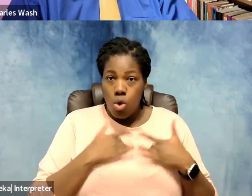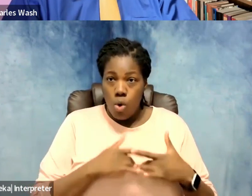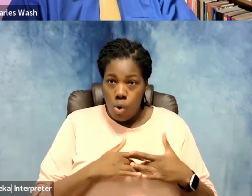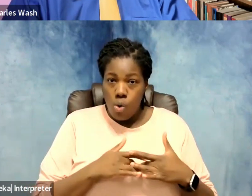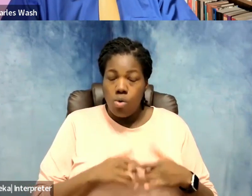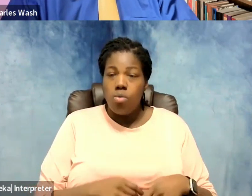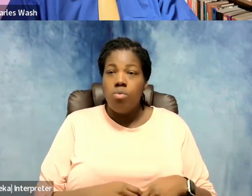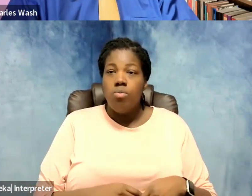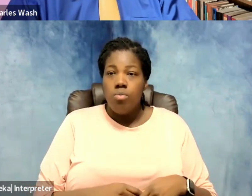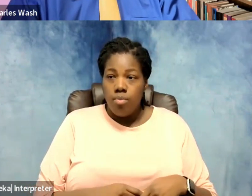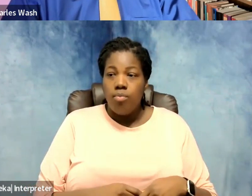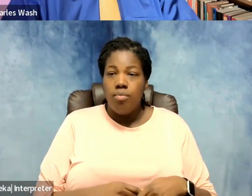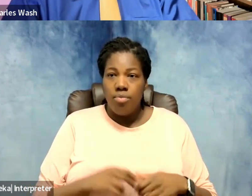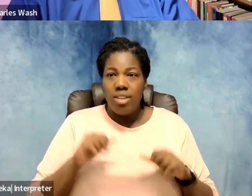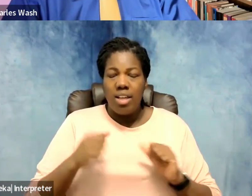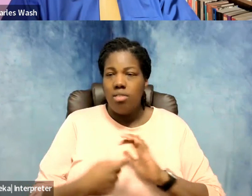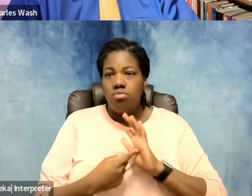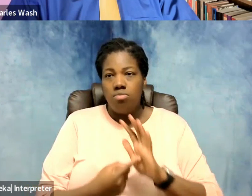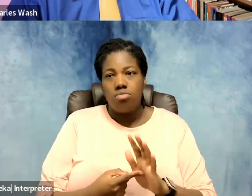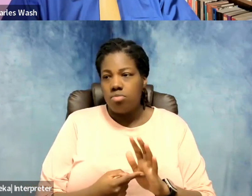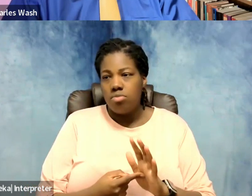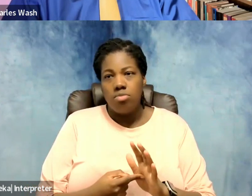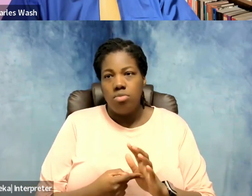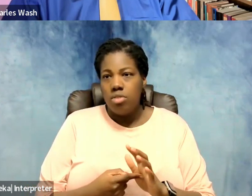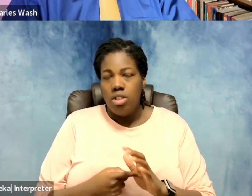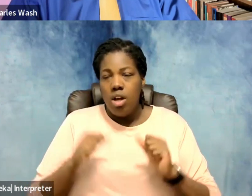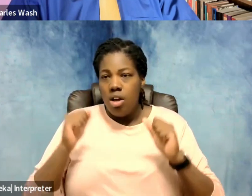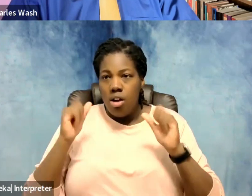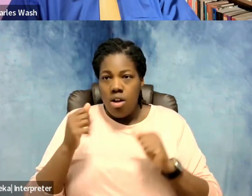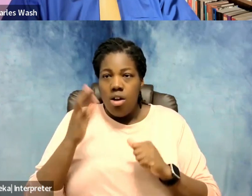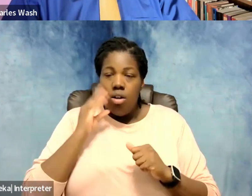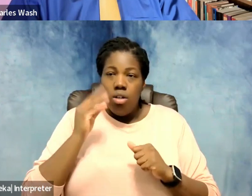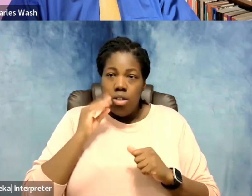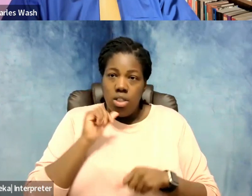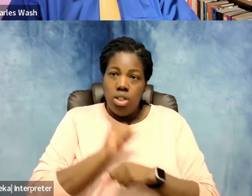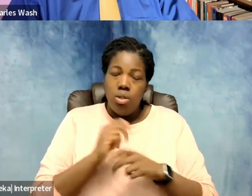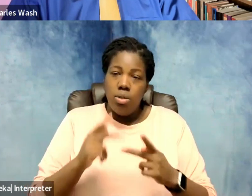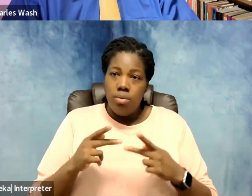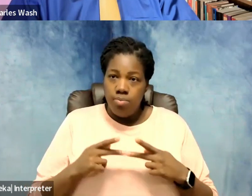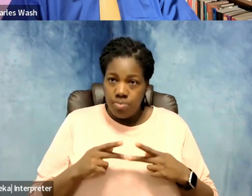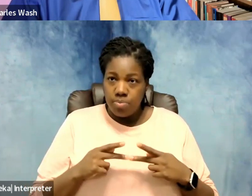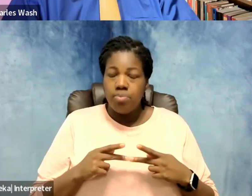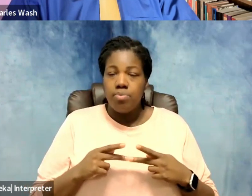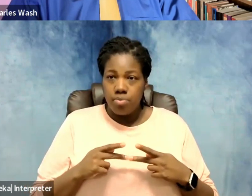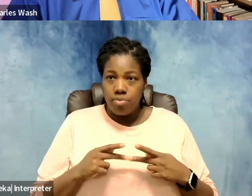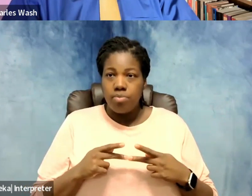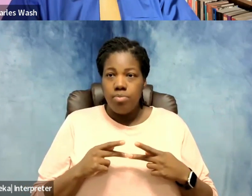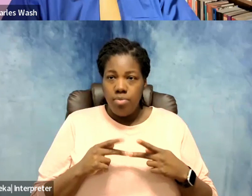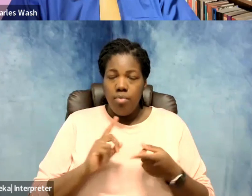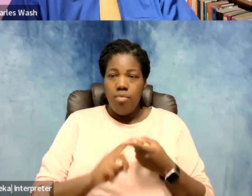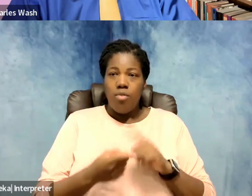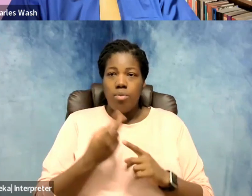empathy, that can manifest really amazing experiences in the workplace and through